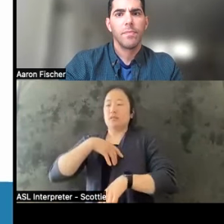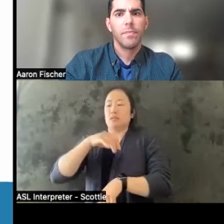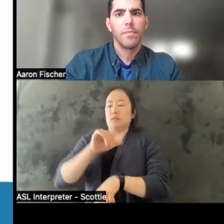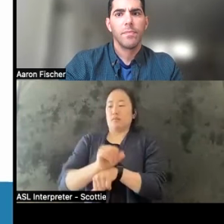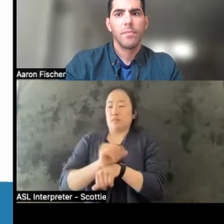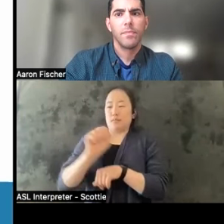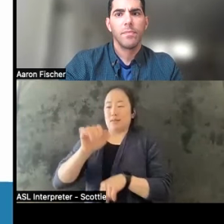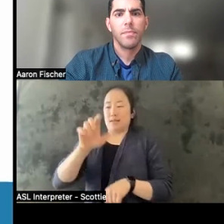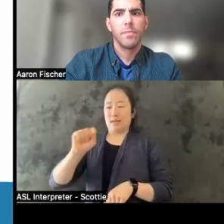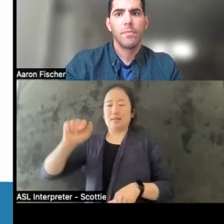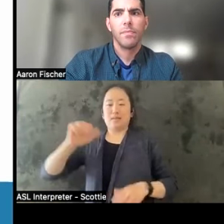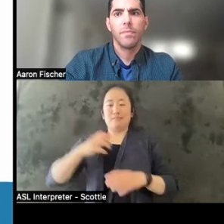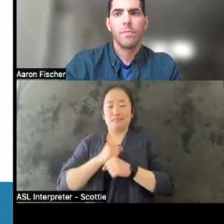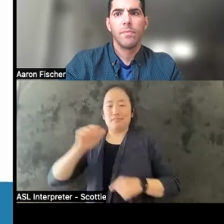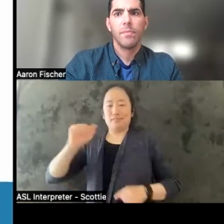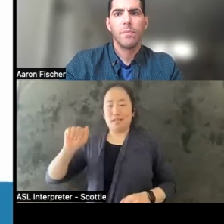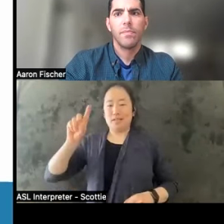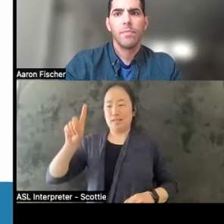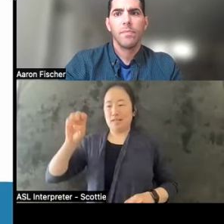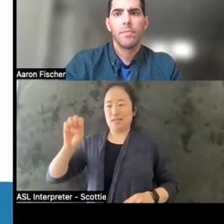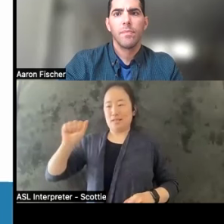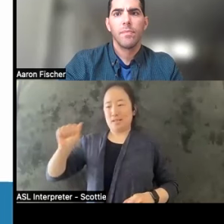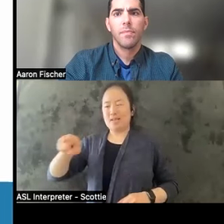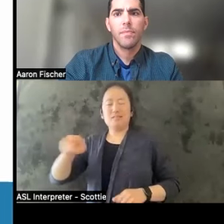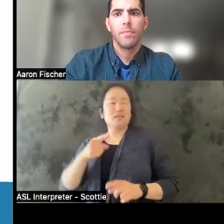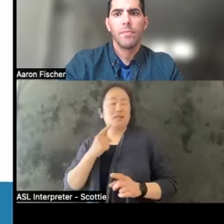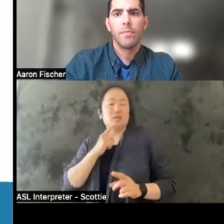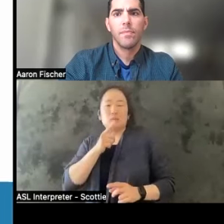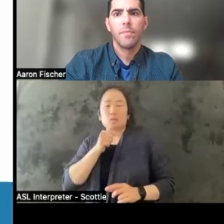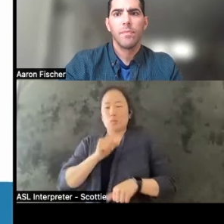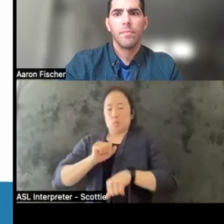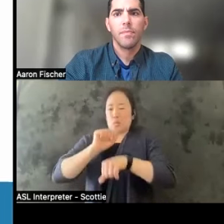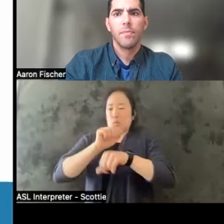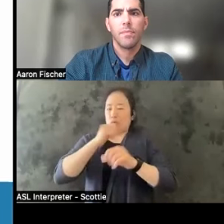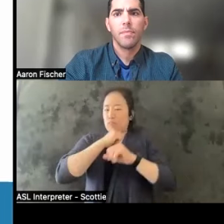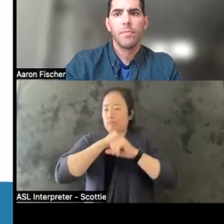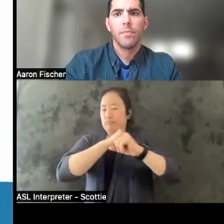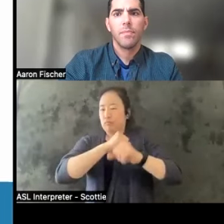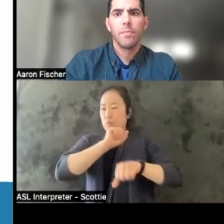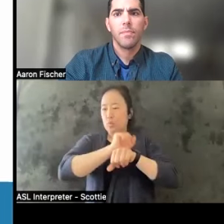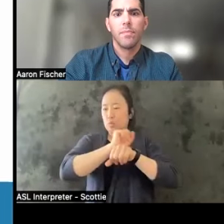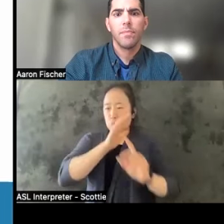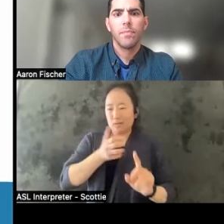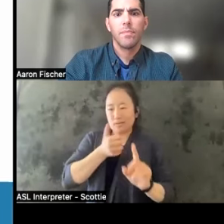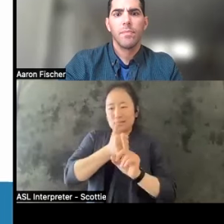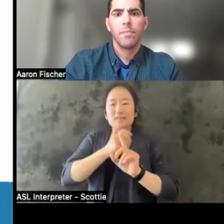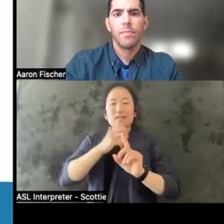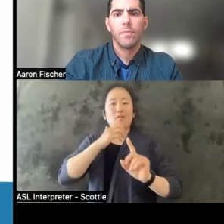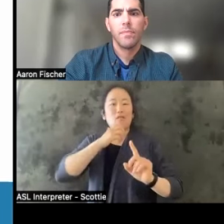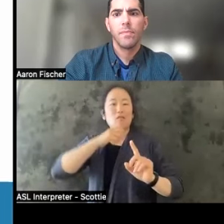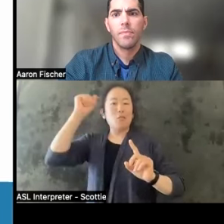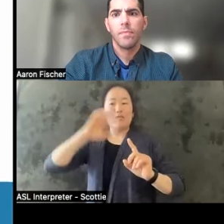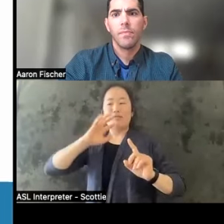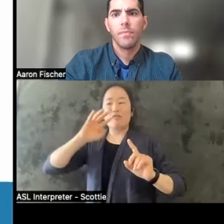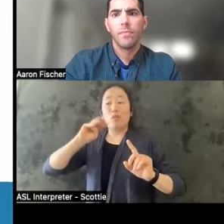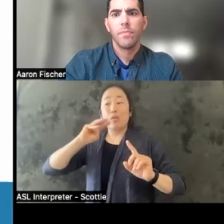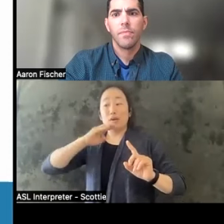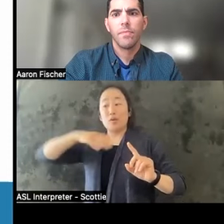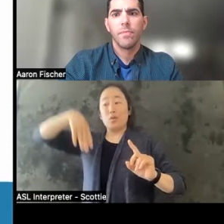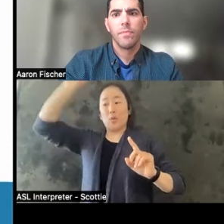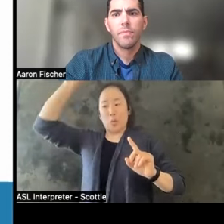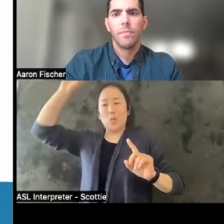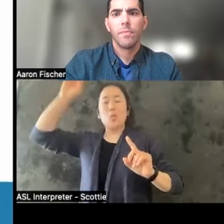workers who are at least 40 years and older from discrimination on the basis of age, applies to employers